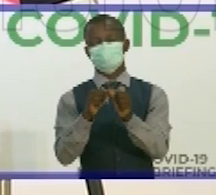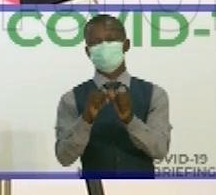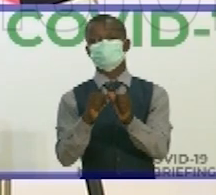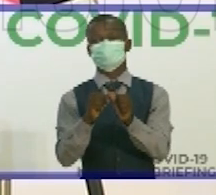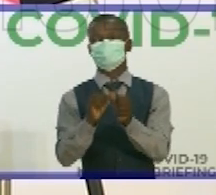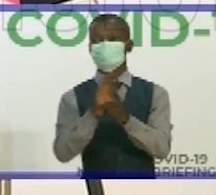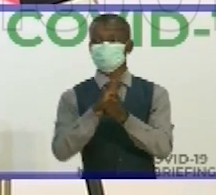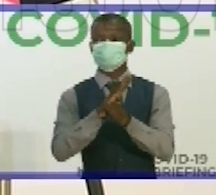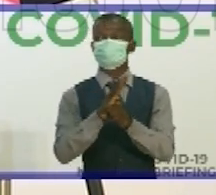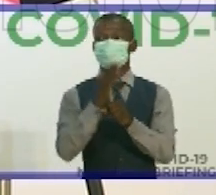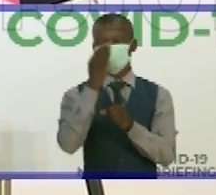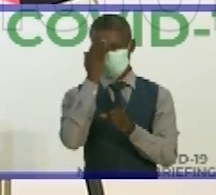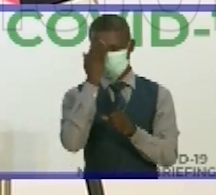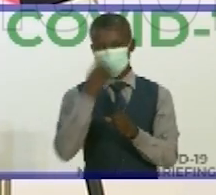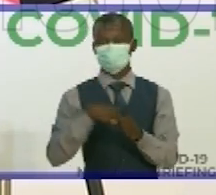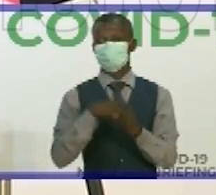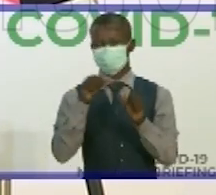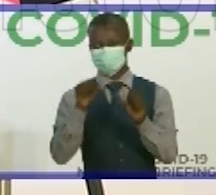steps to protect ourselves.